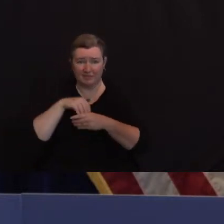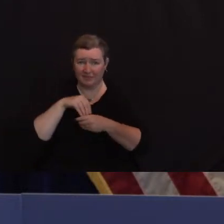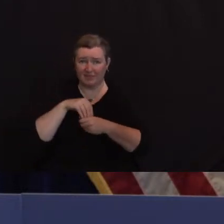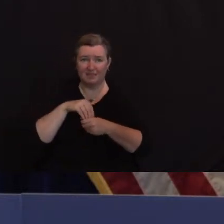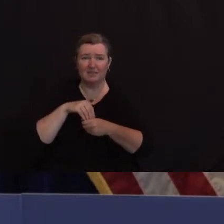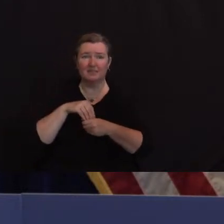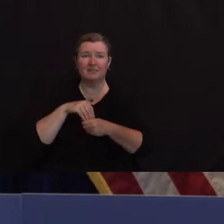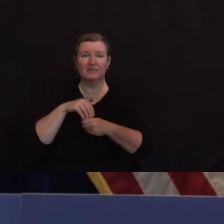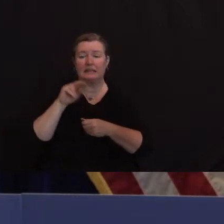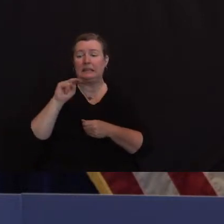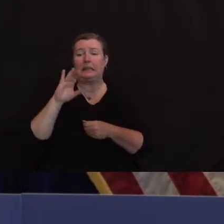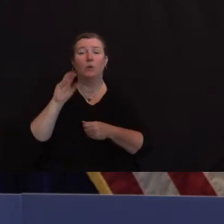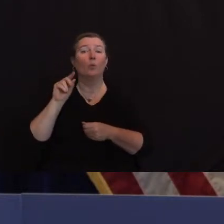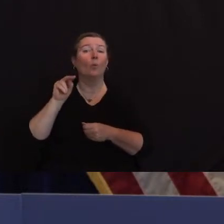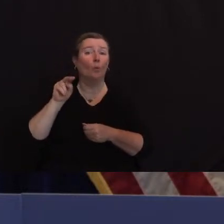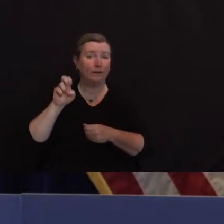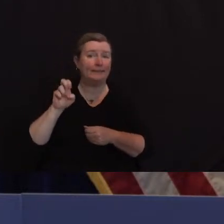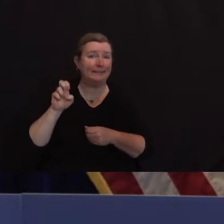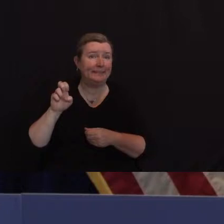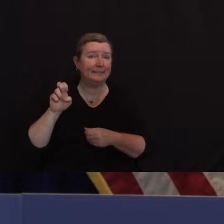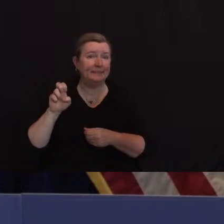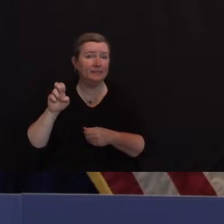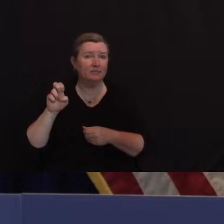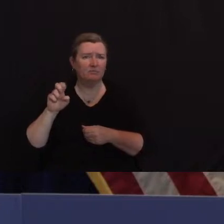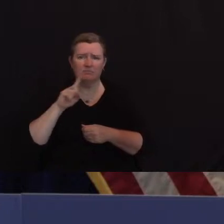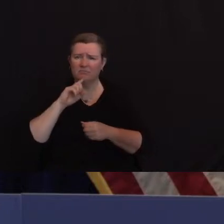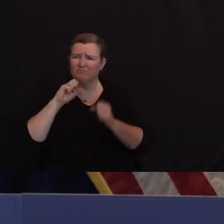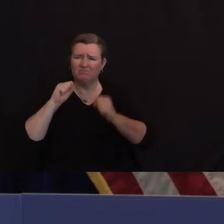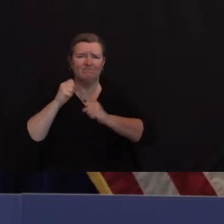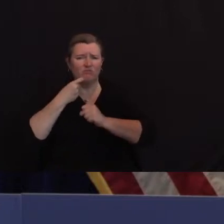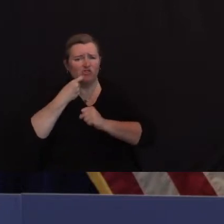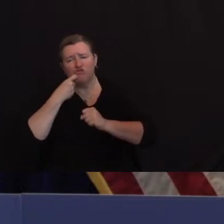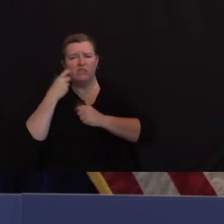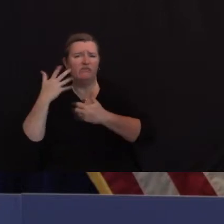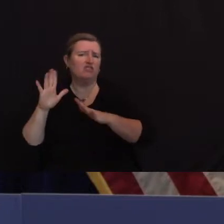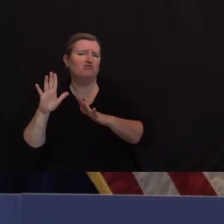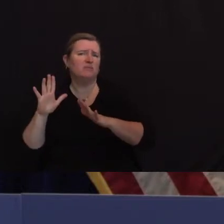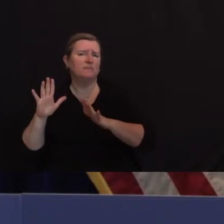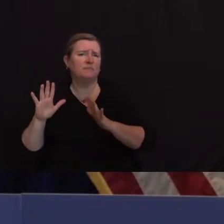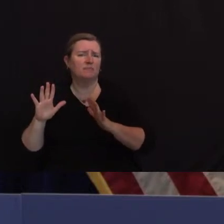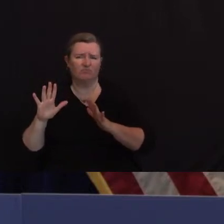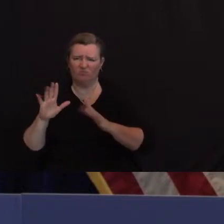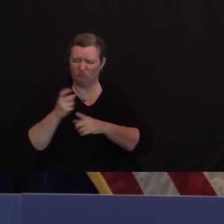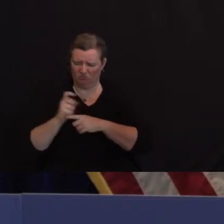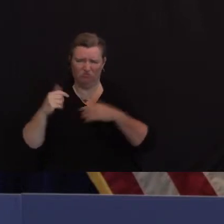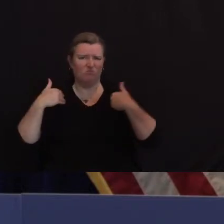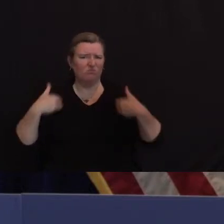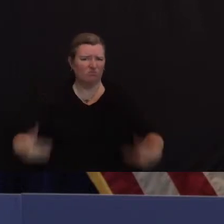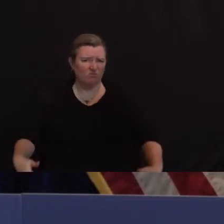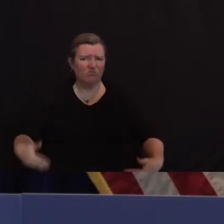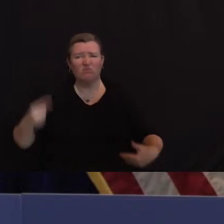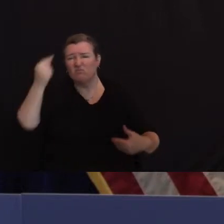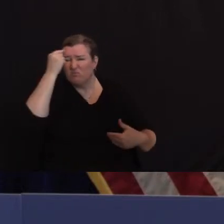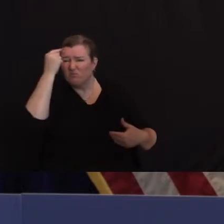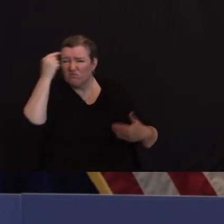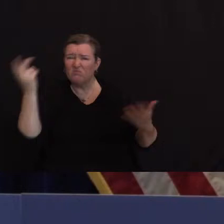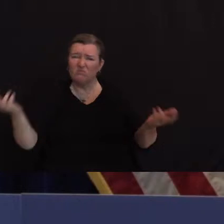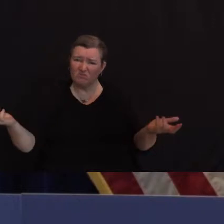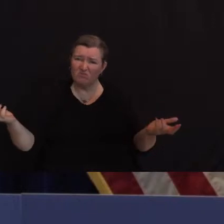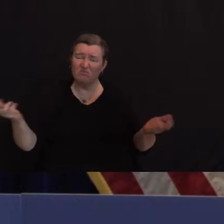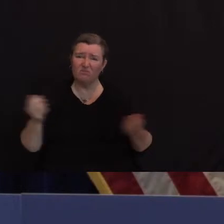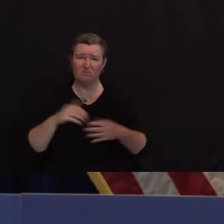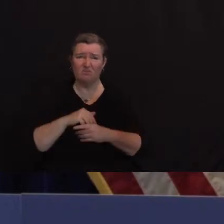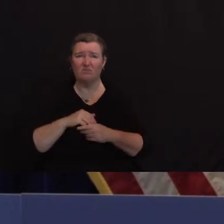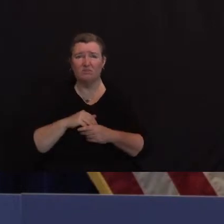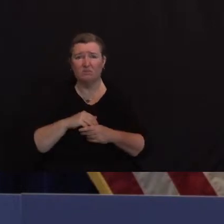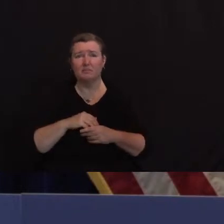addictive substance and can harm the developing adolescent brain. Finally, students should wear helmets and